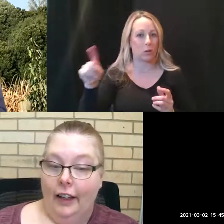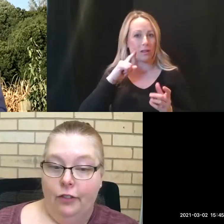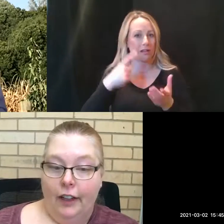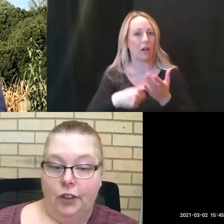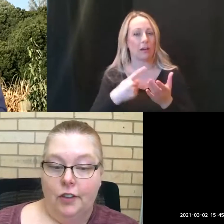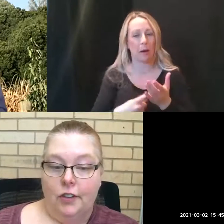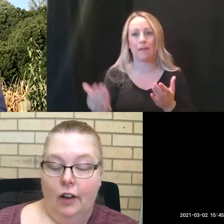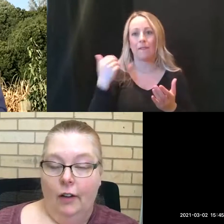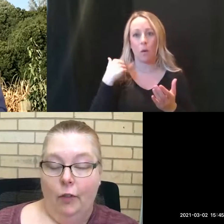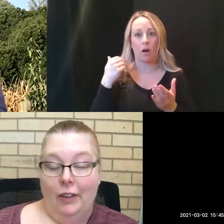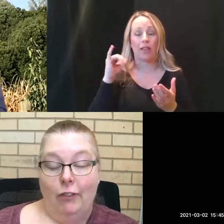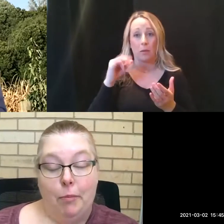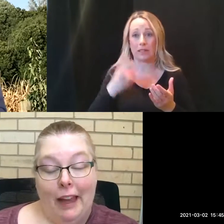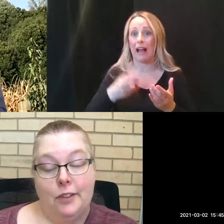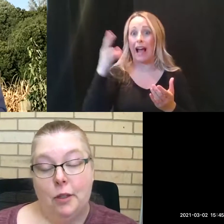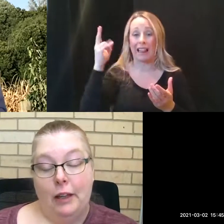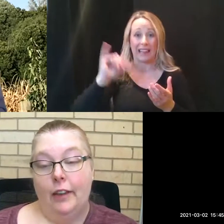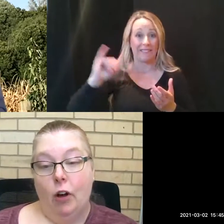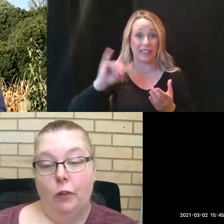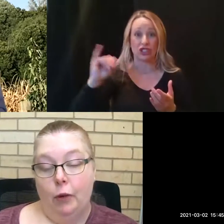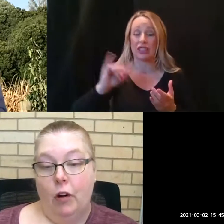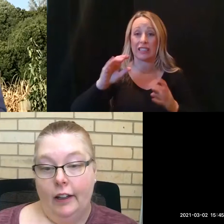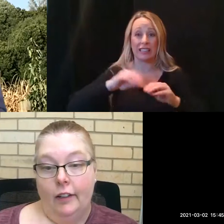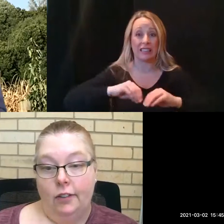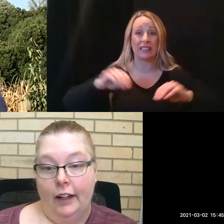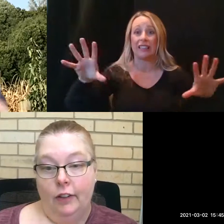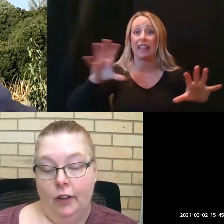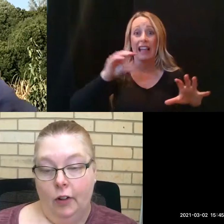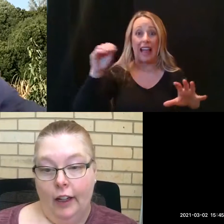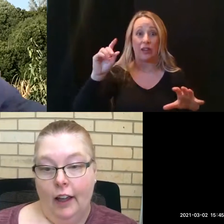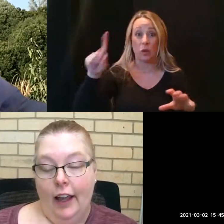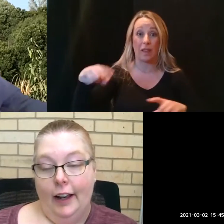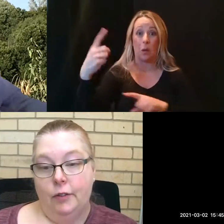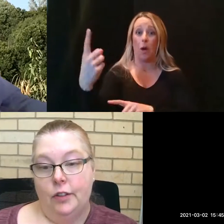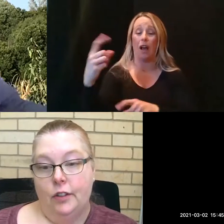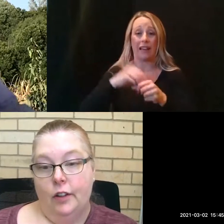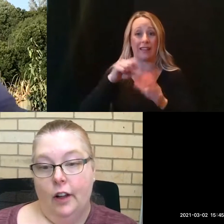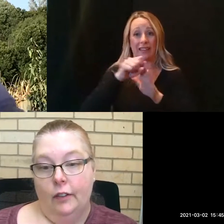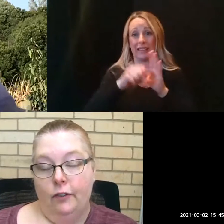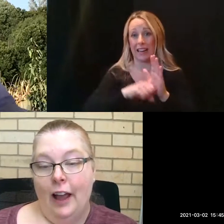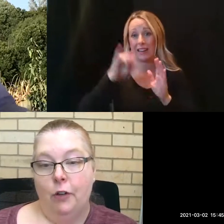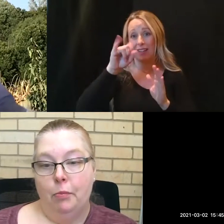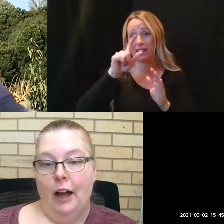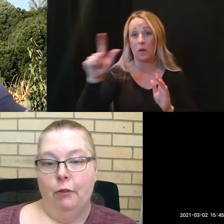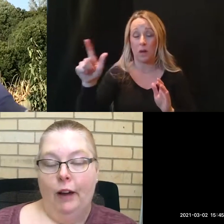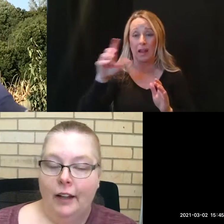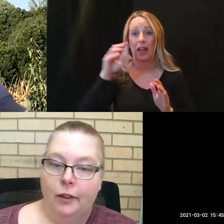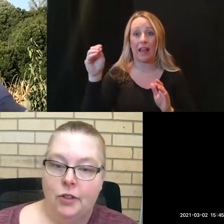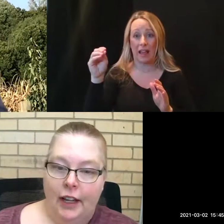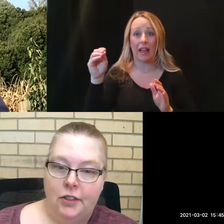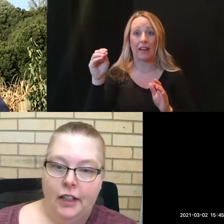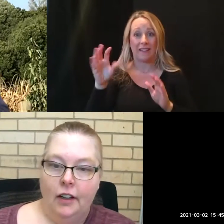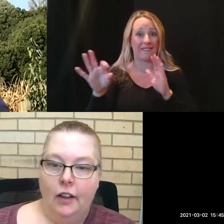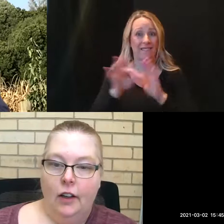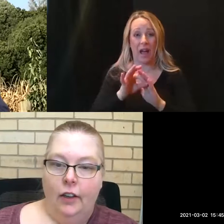highly infectious. It remains to be the only one in the state of Illinois. and it was found by